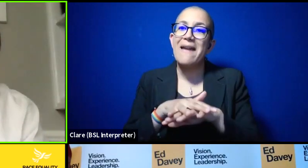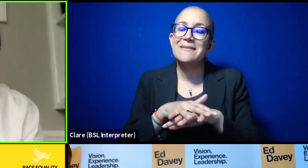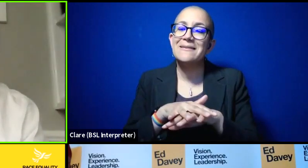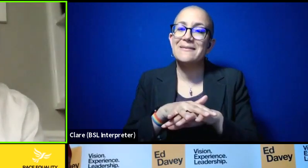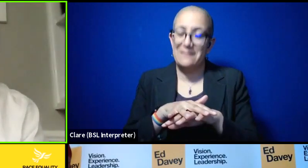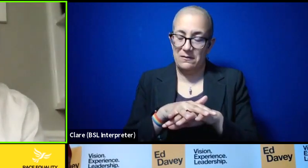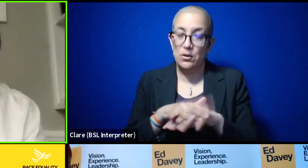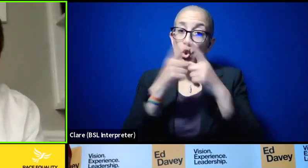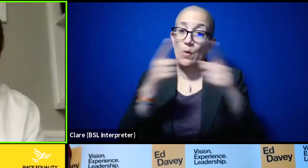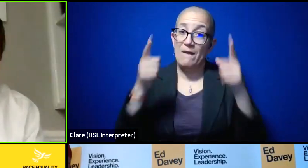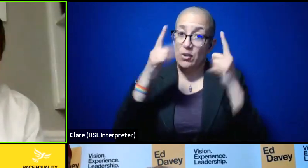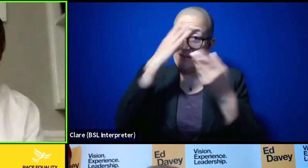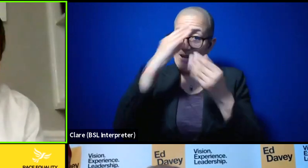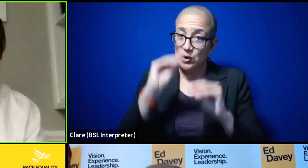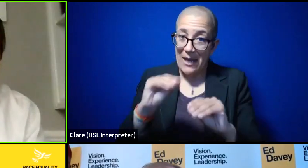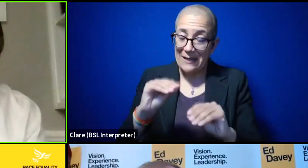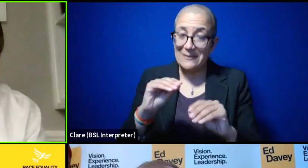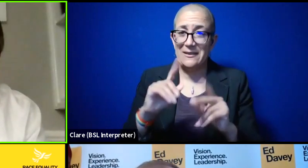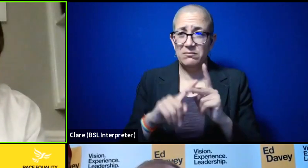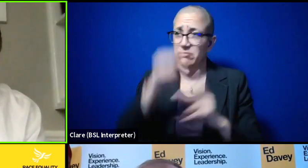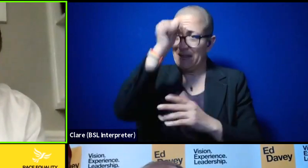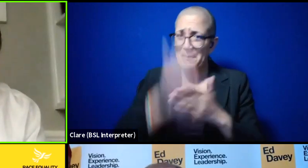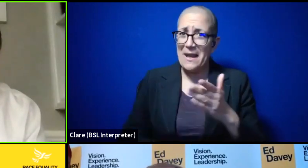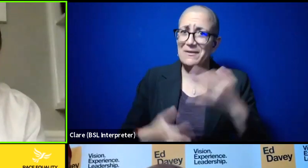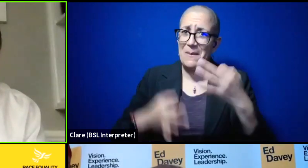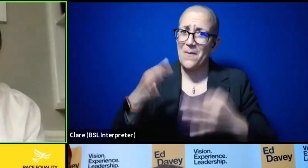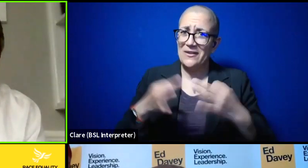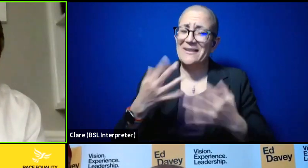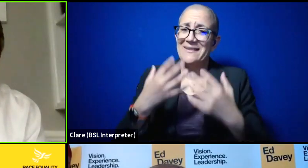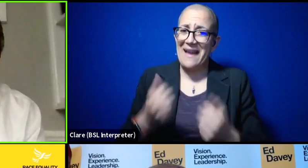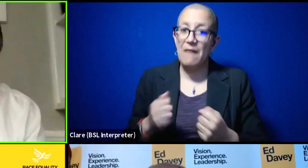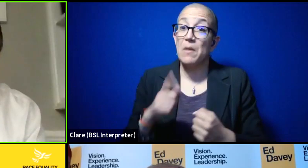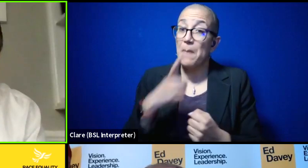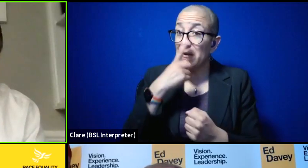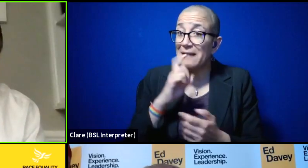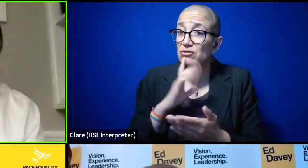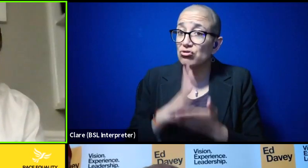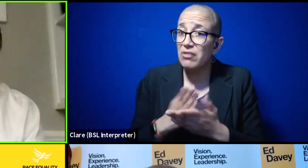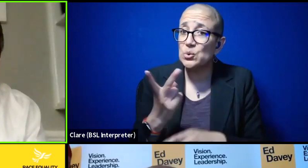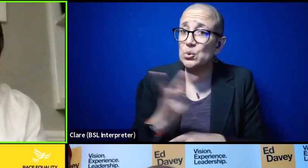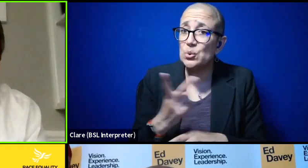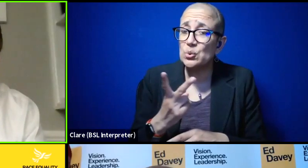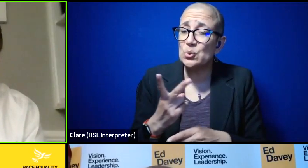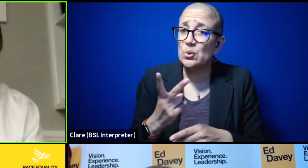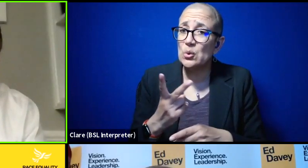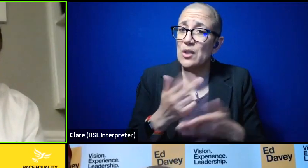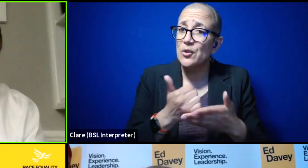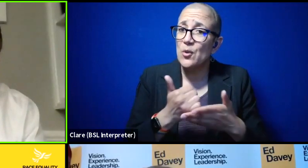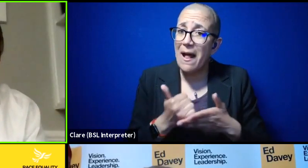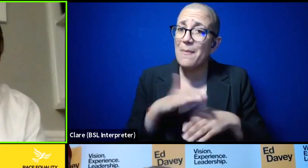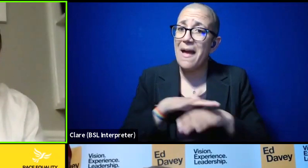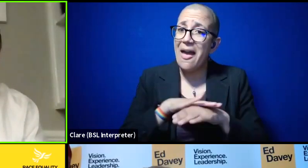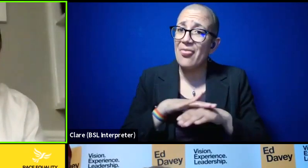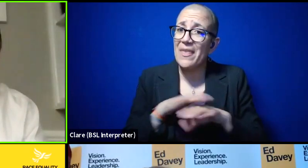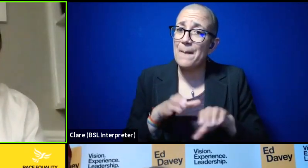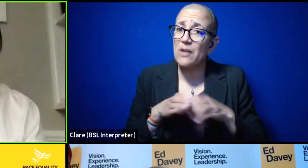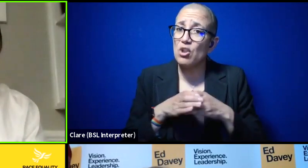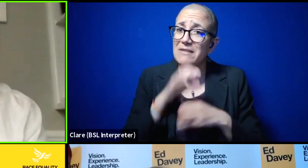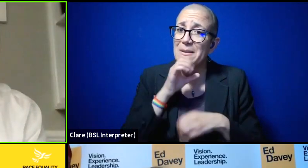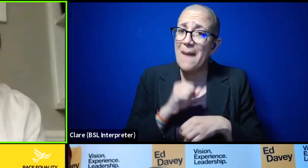got experience interning in politics, but the challenge is, can he trust you to help ethnic minority men like